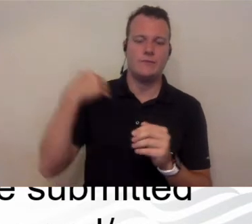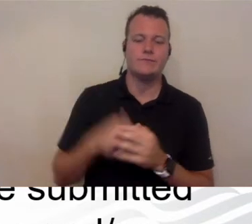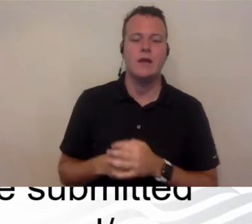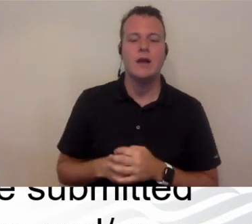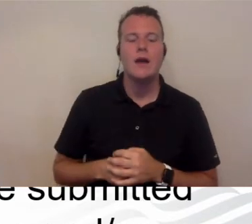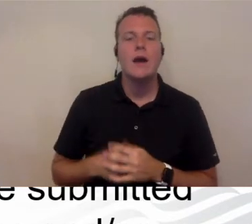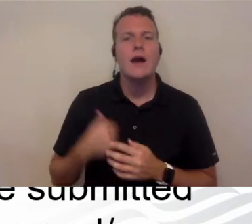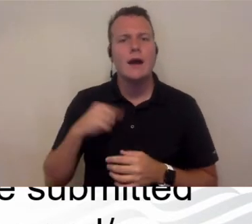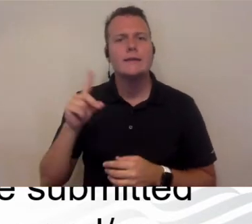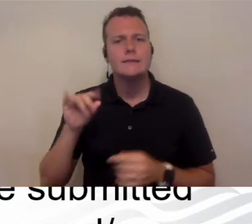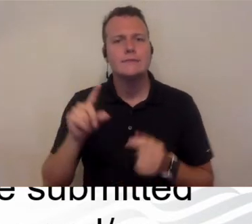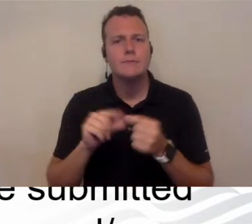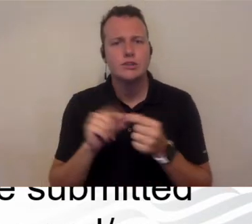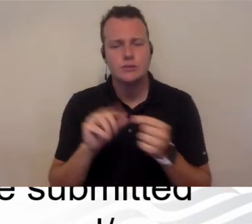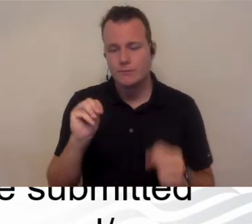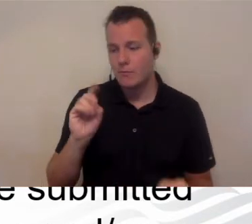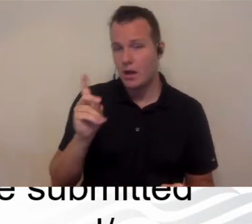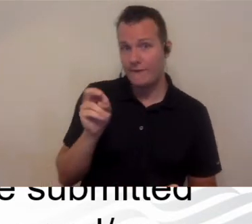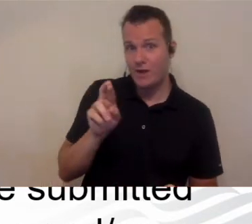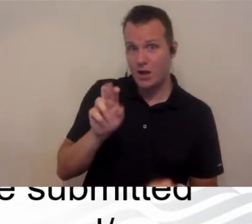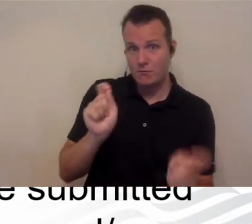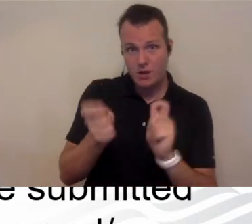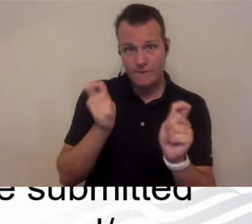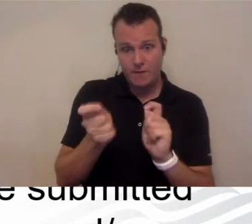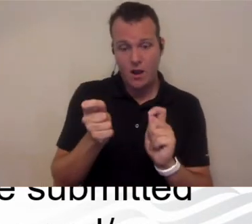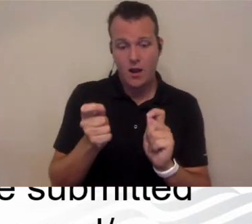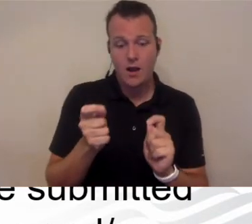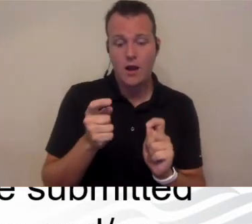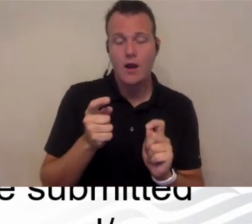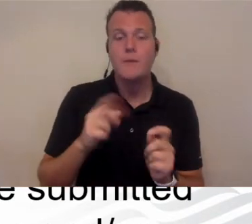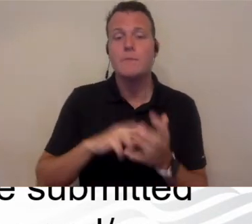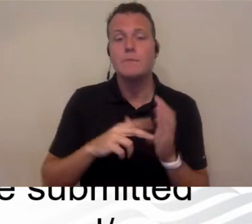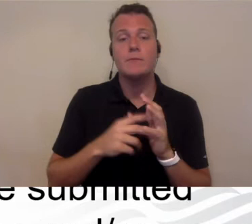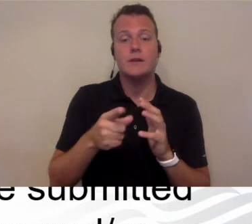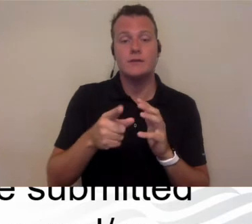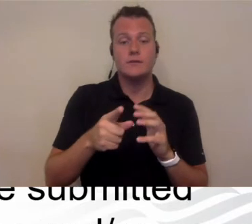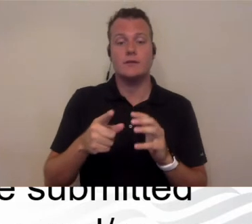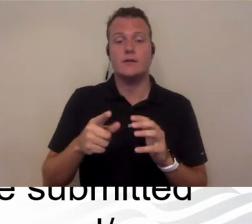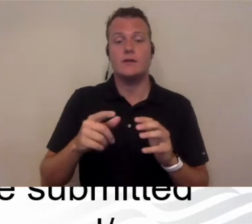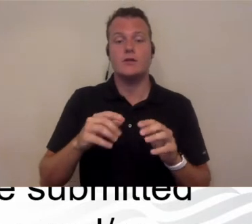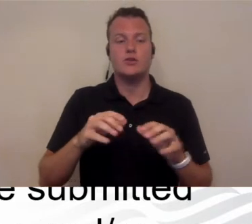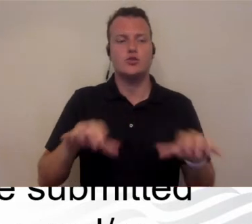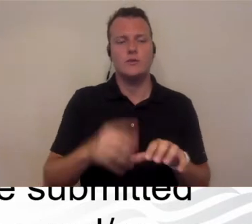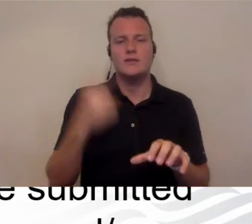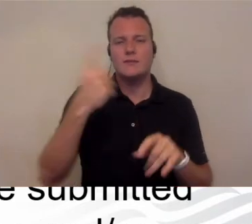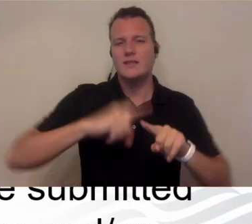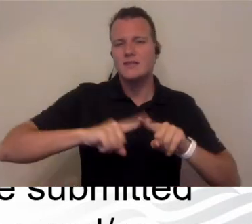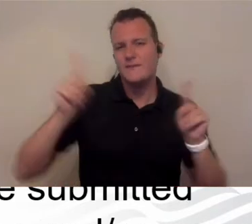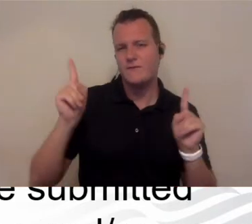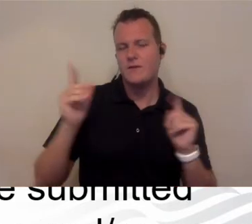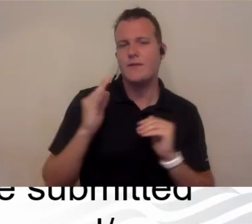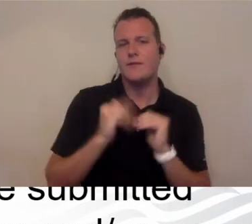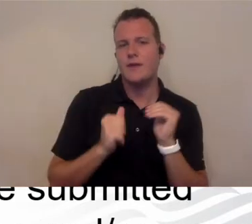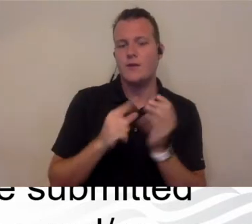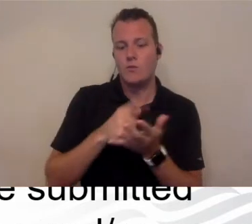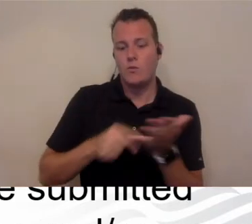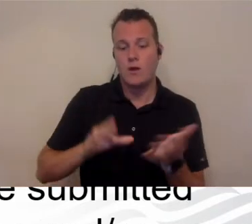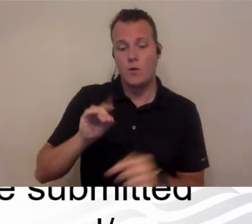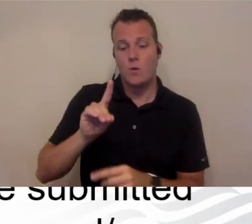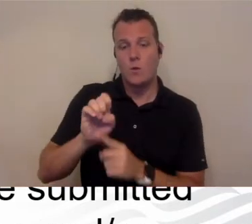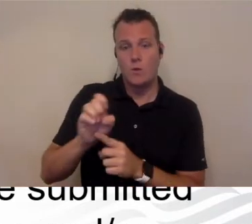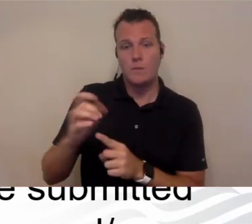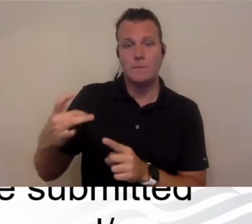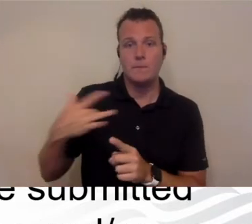that's a little bit different than what the average typical patient code and services that you're providing.